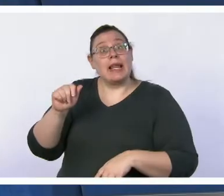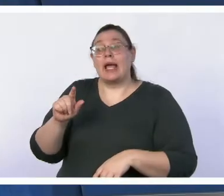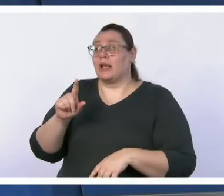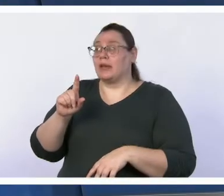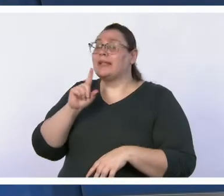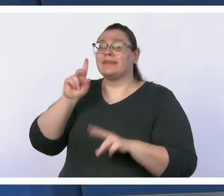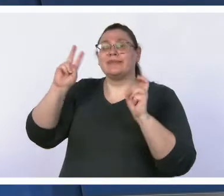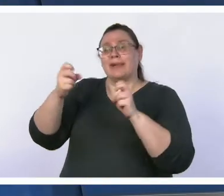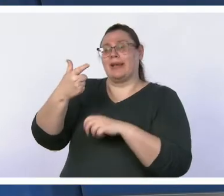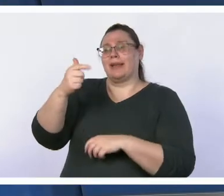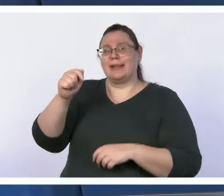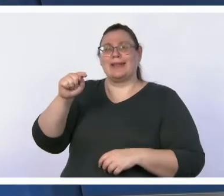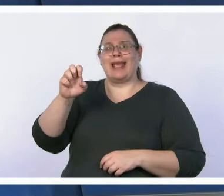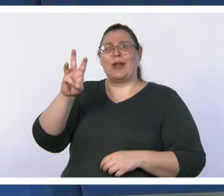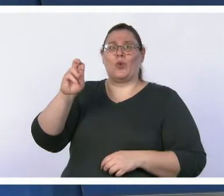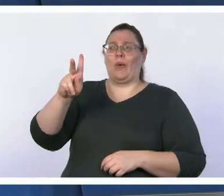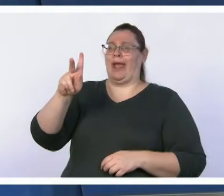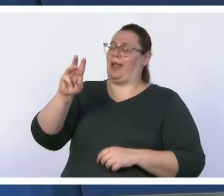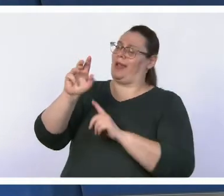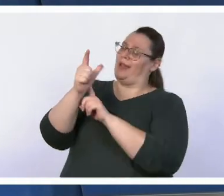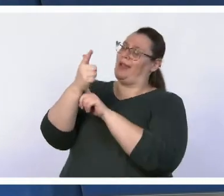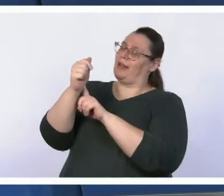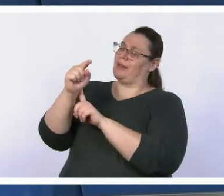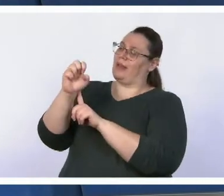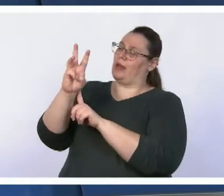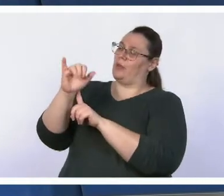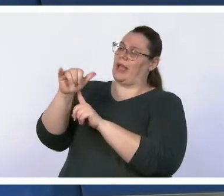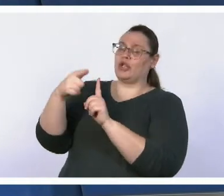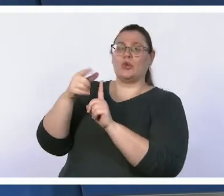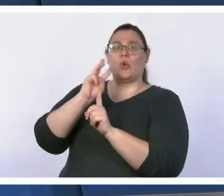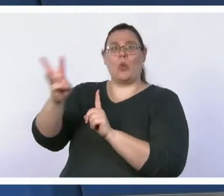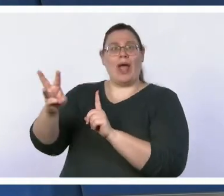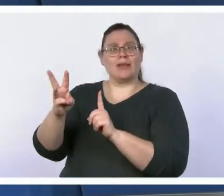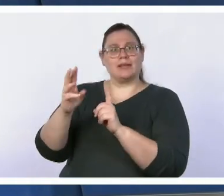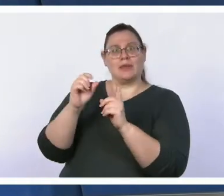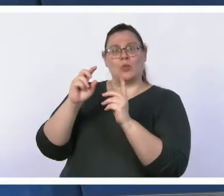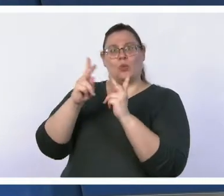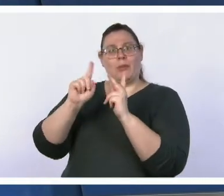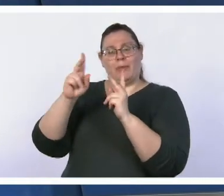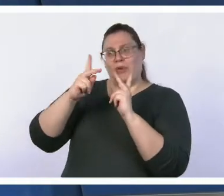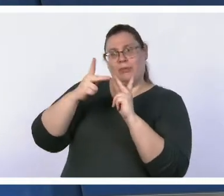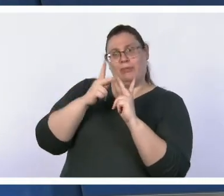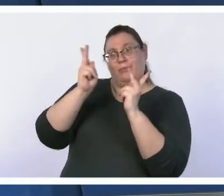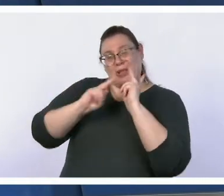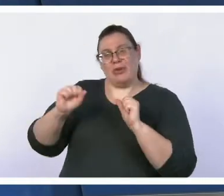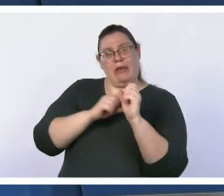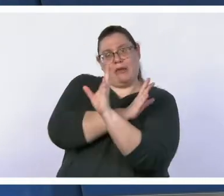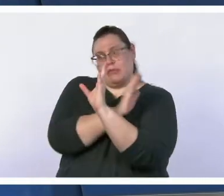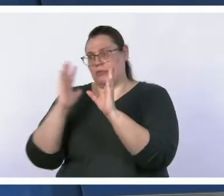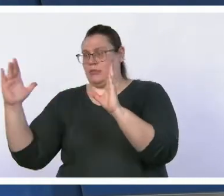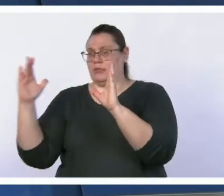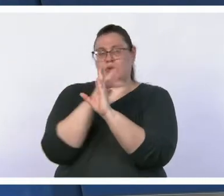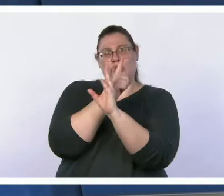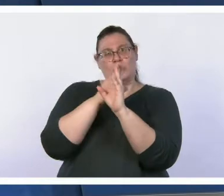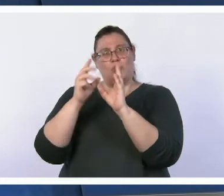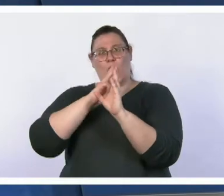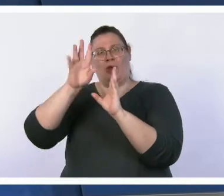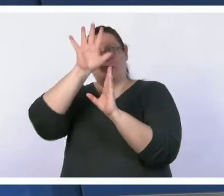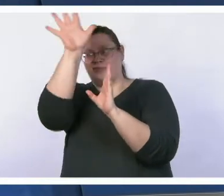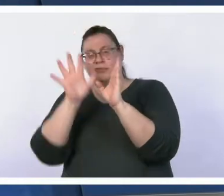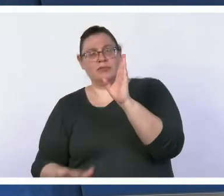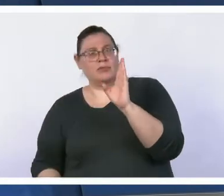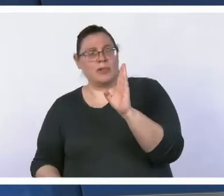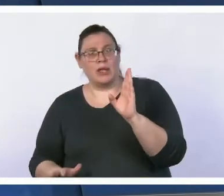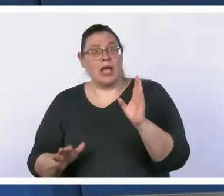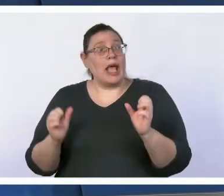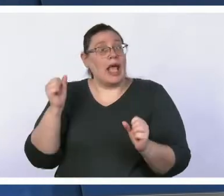to the West. I mean, it is such an important conduit for so many things that actually may not even